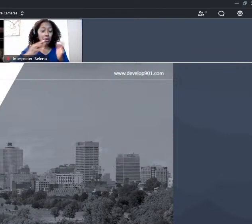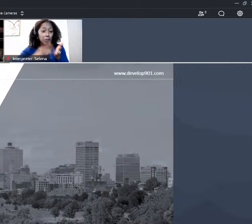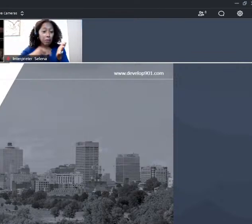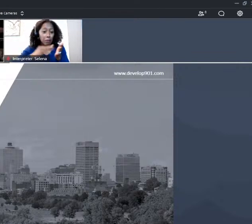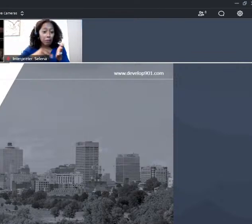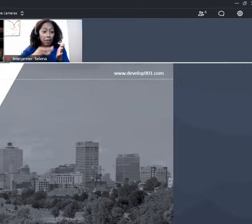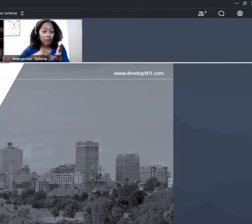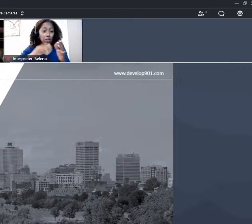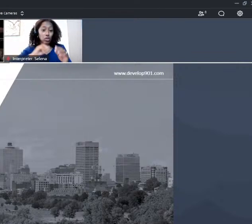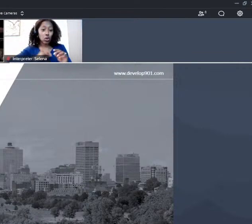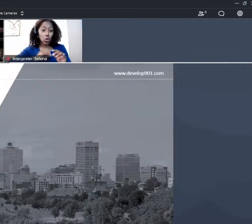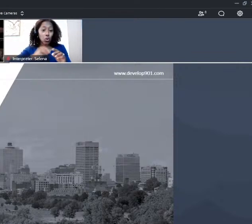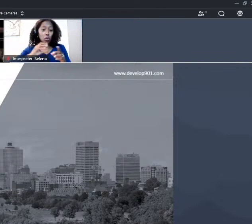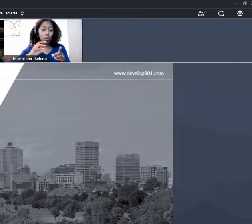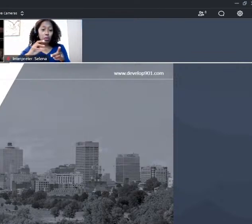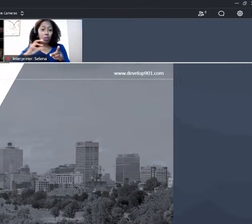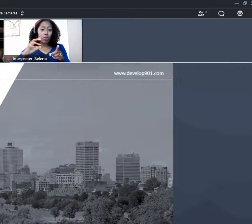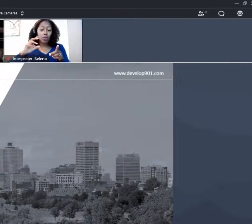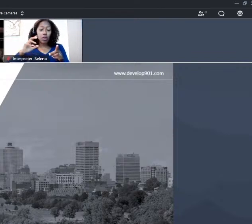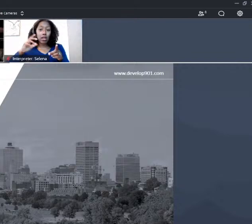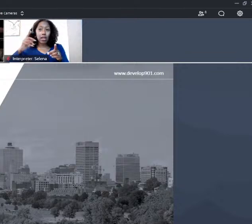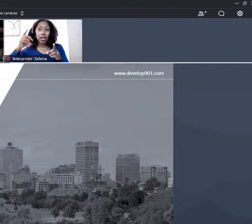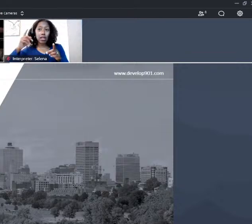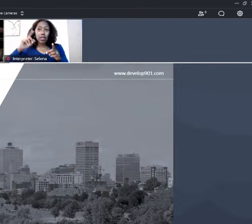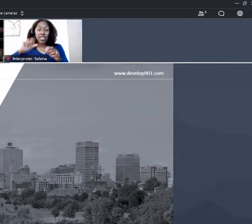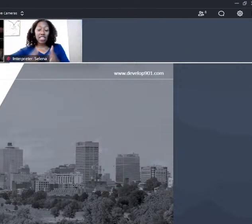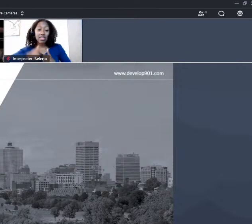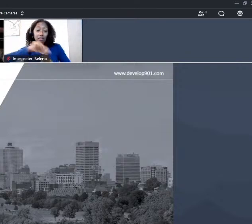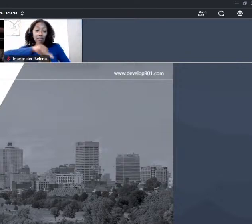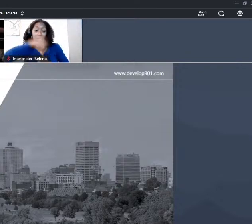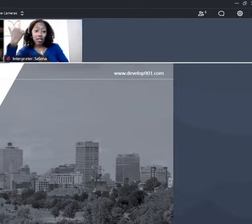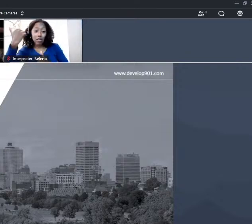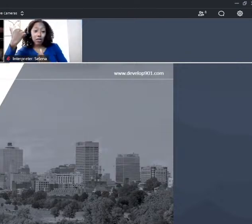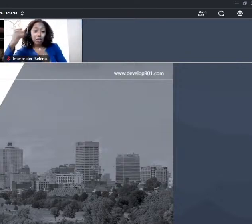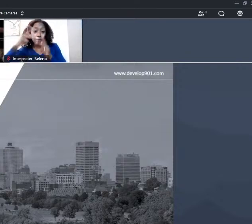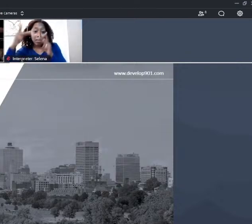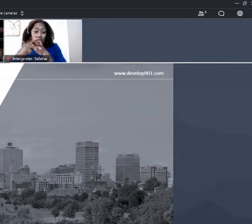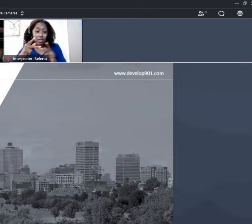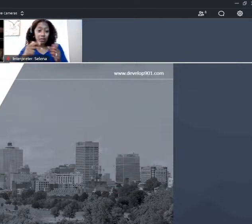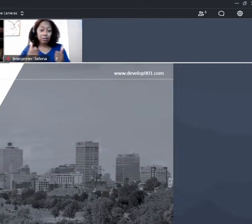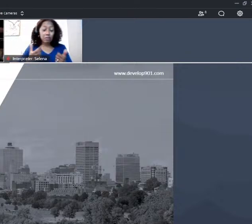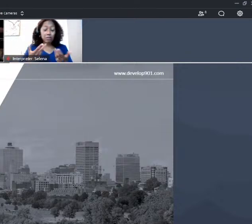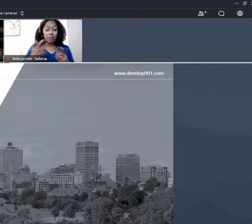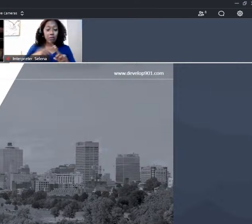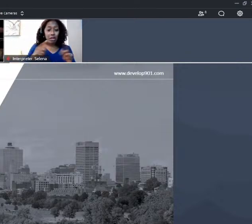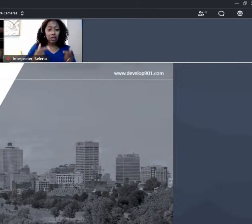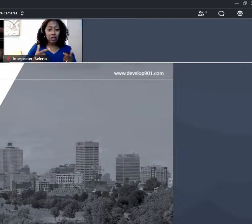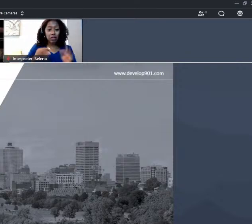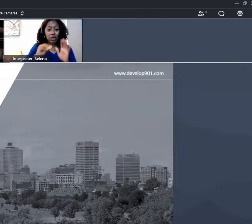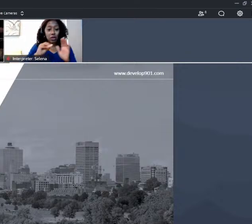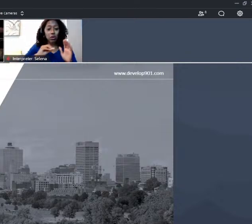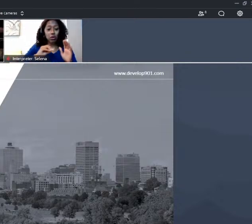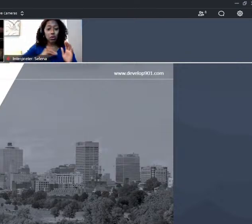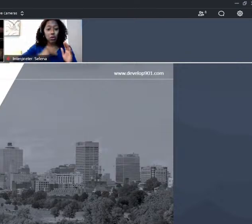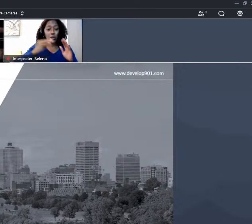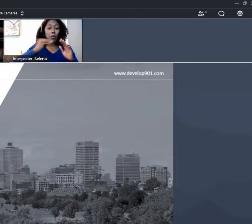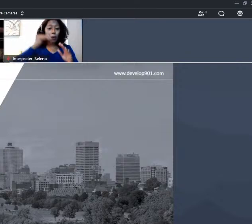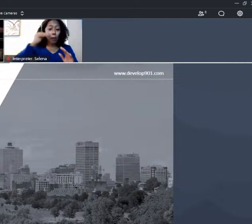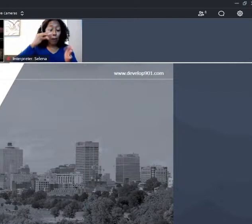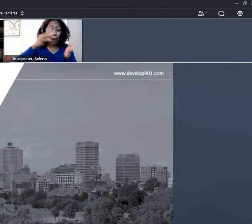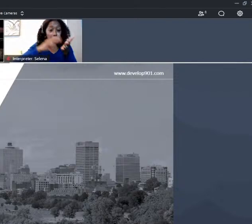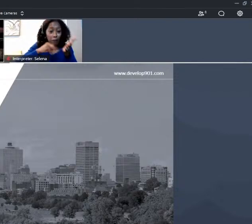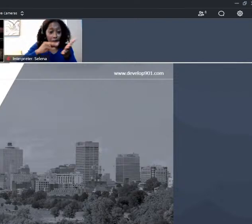residential tax rate versus the commercial tax rate, which they really shouldn't be doing. I'm going to support